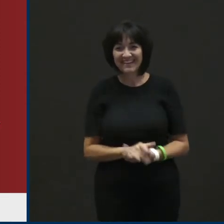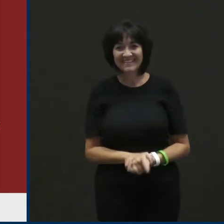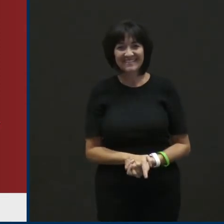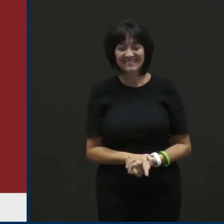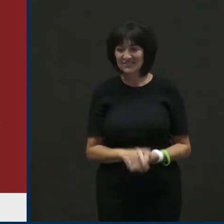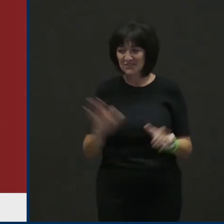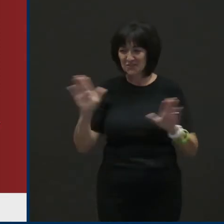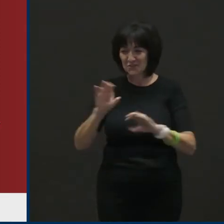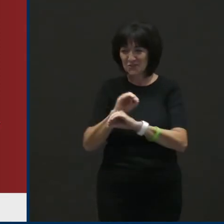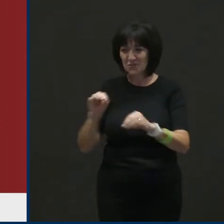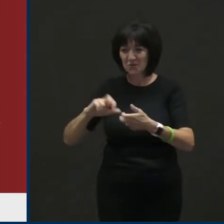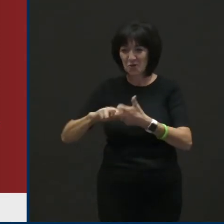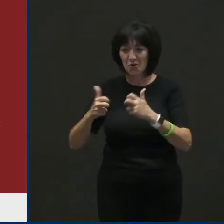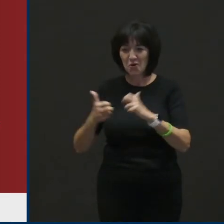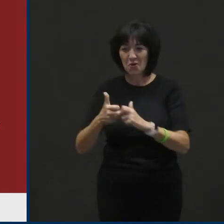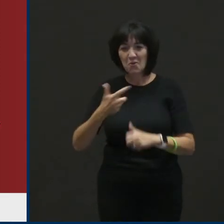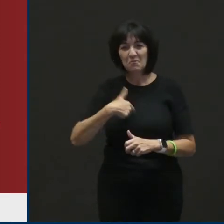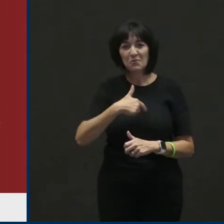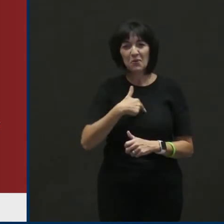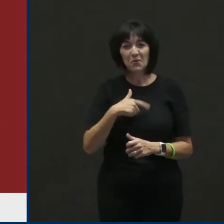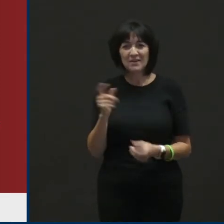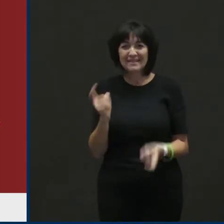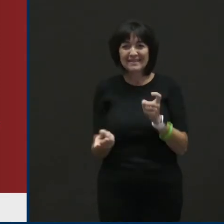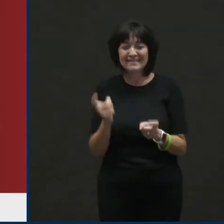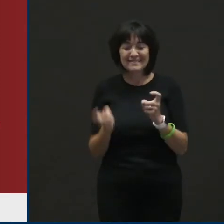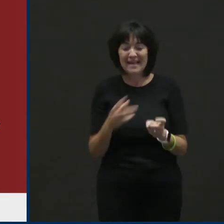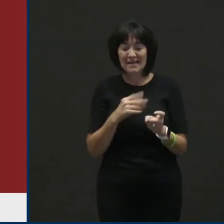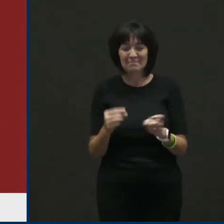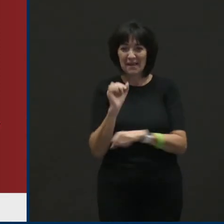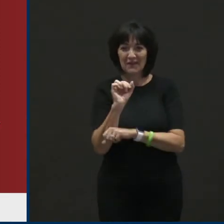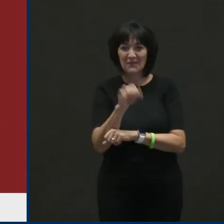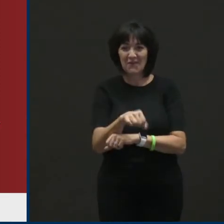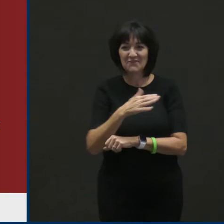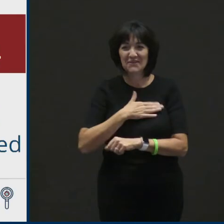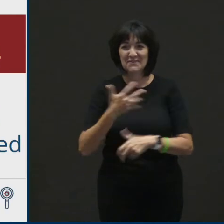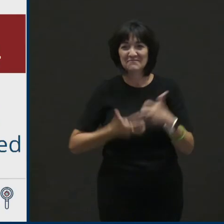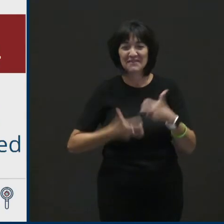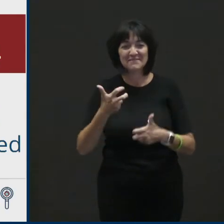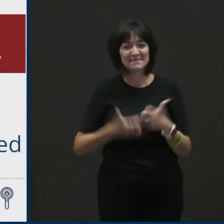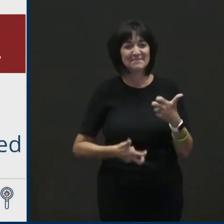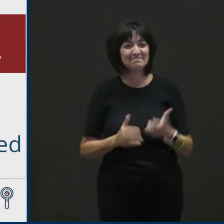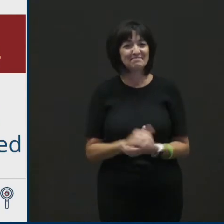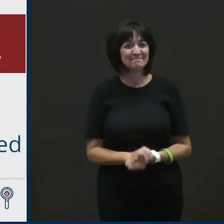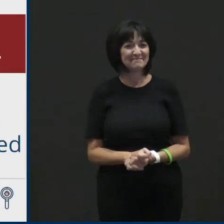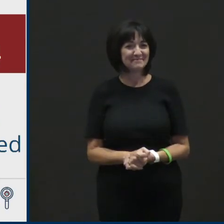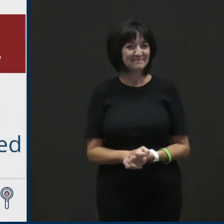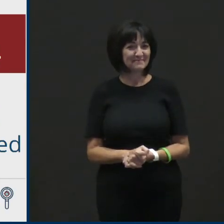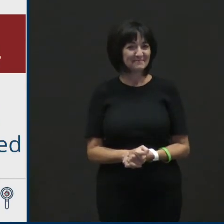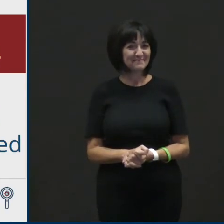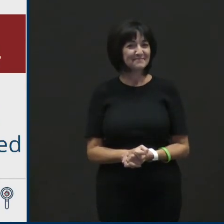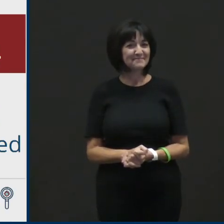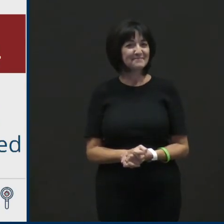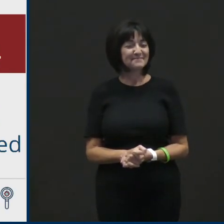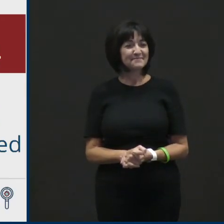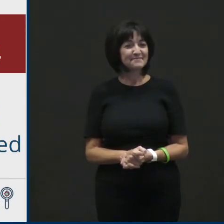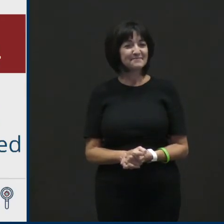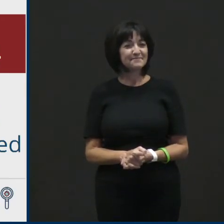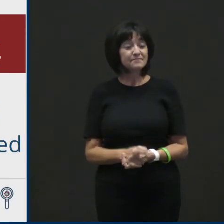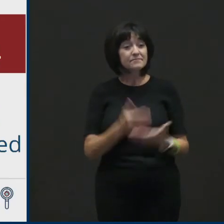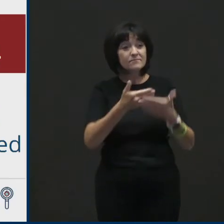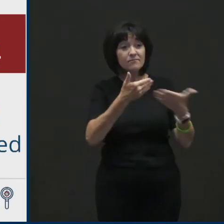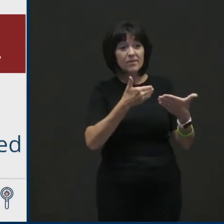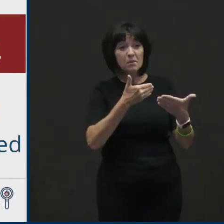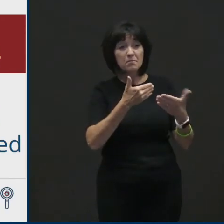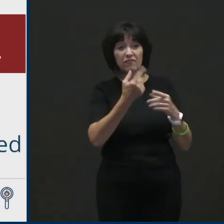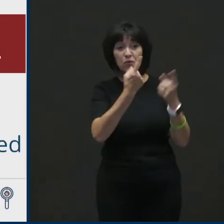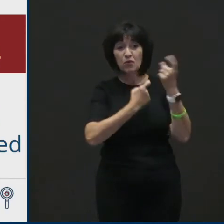No problem. We'll adapt and overcome. So real quick, just go over a few things on testing before we go to the questions from the